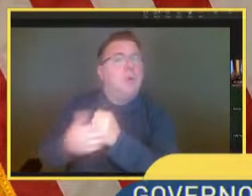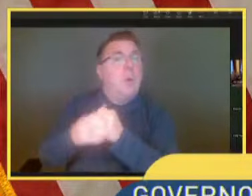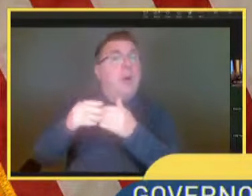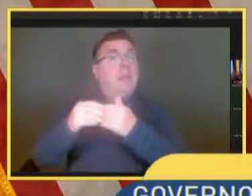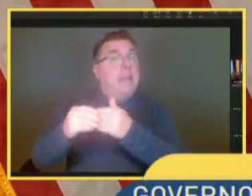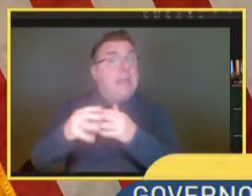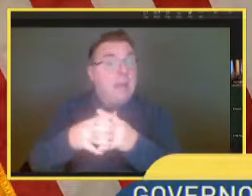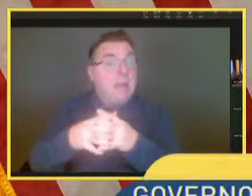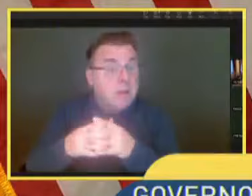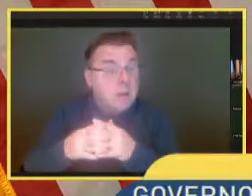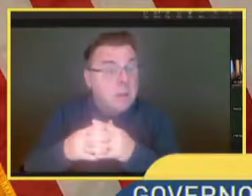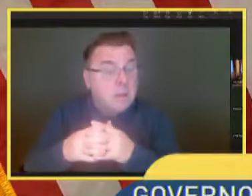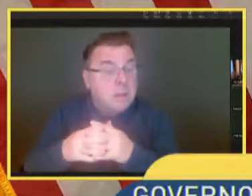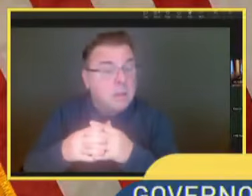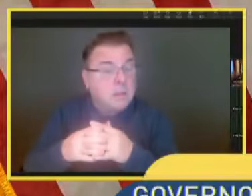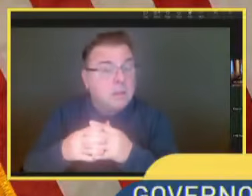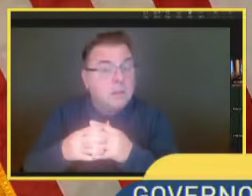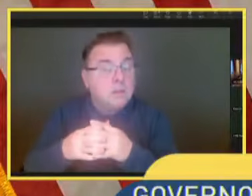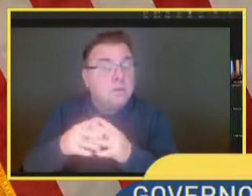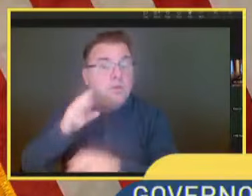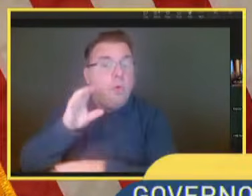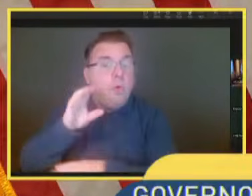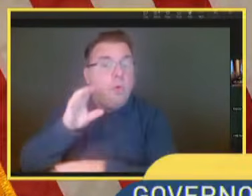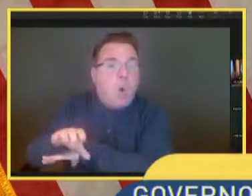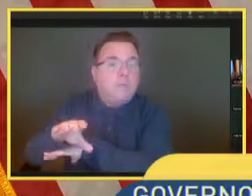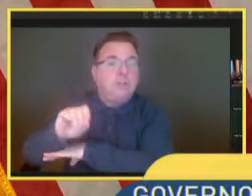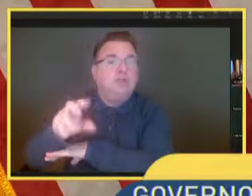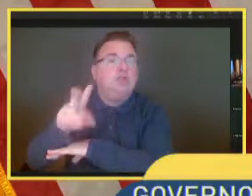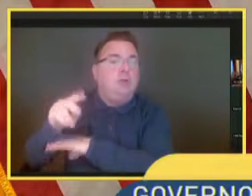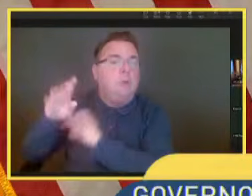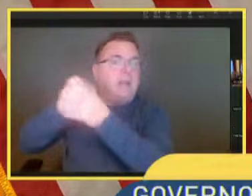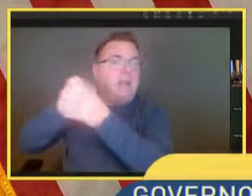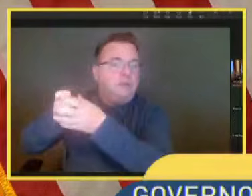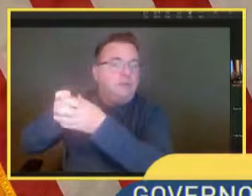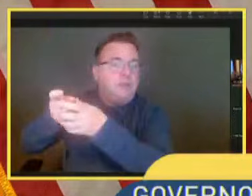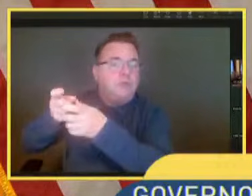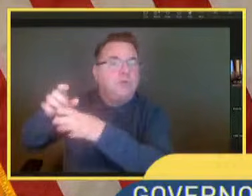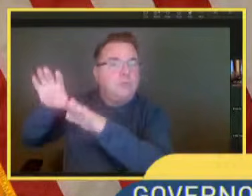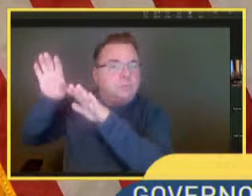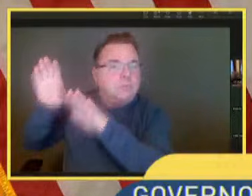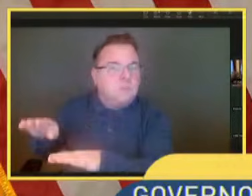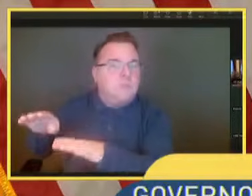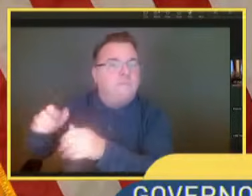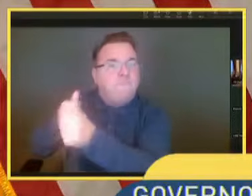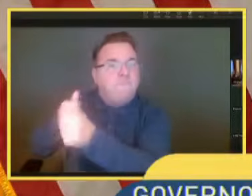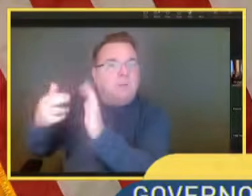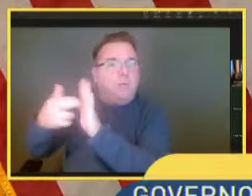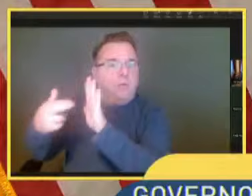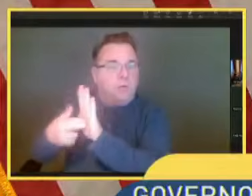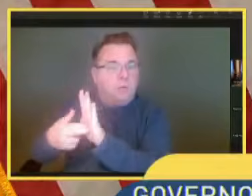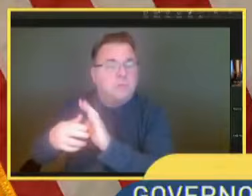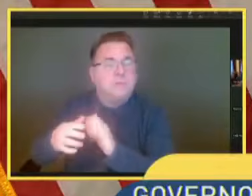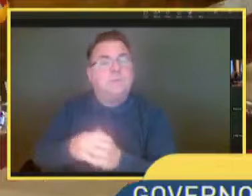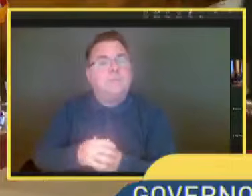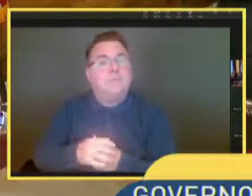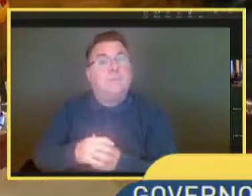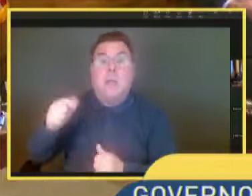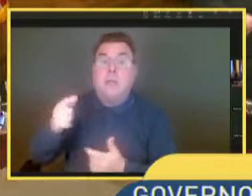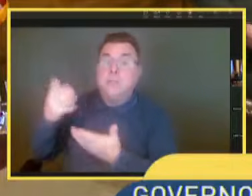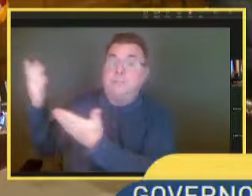on holding this administration to the rule of law, and of course he has a fantastic team, and it was a pleasure to see many of them this morning as well. Attorney General Nick Brown.